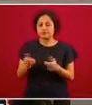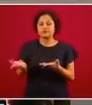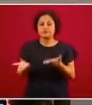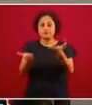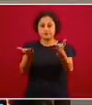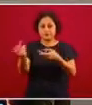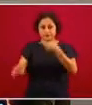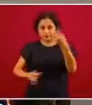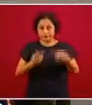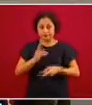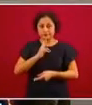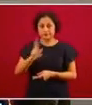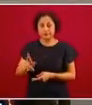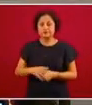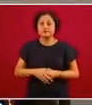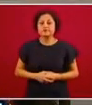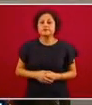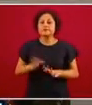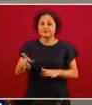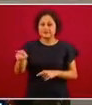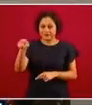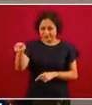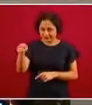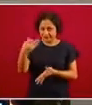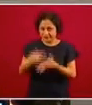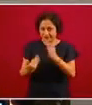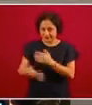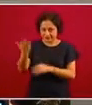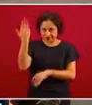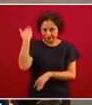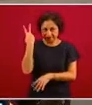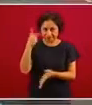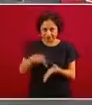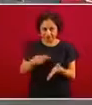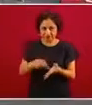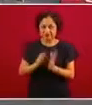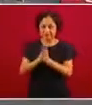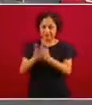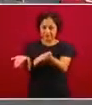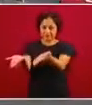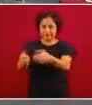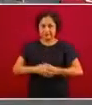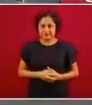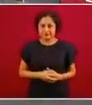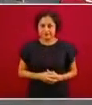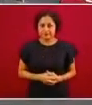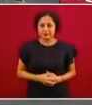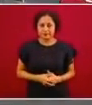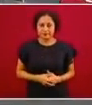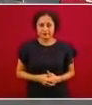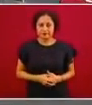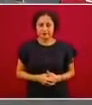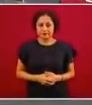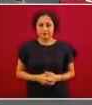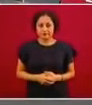finally we reach the federal level. So it goes from the local level to the federal level. That would be it. Thank you.